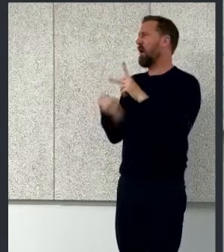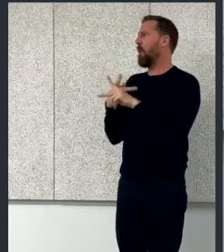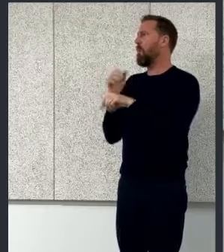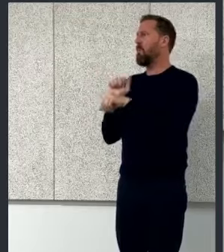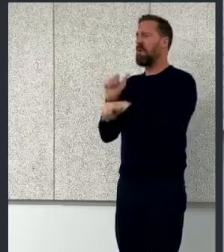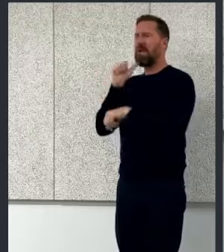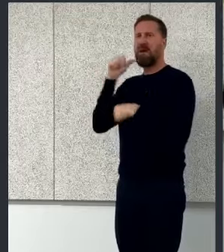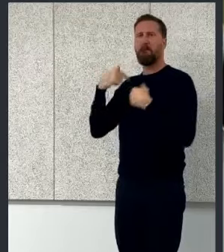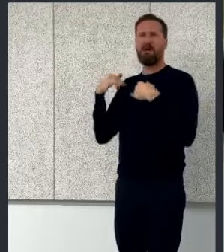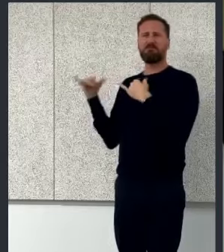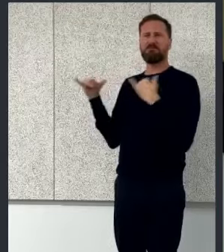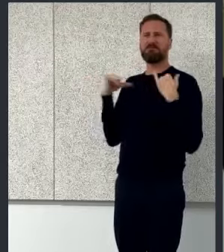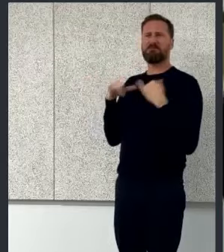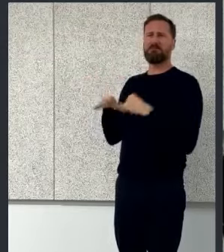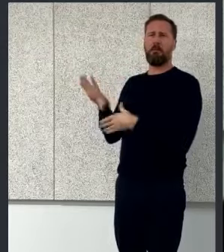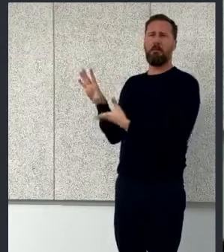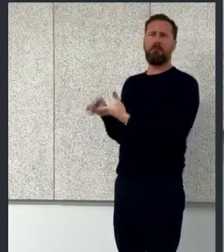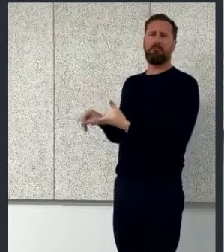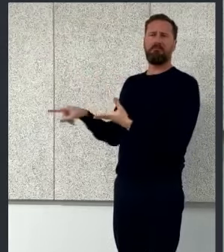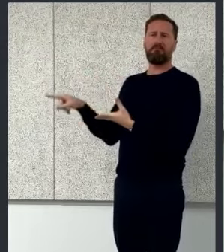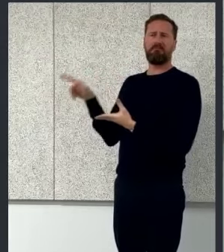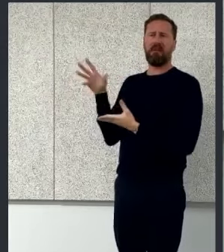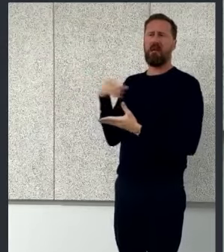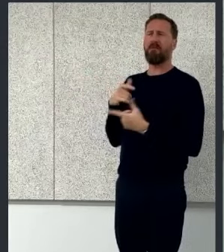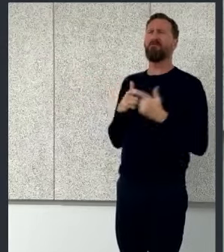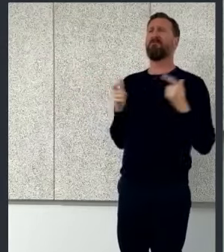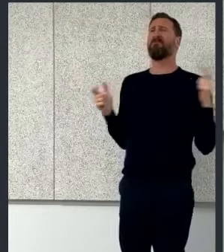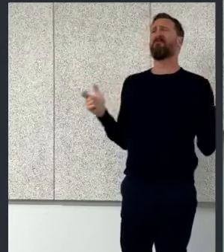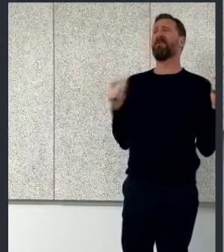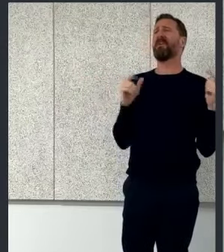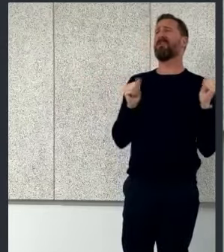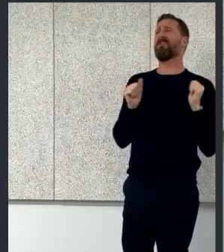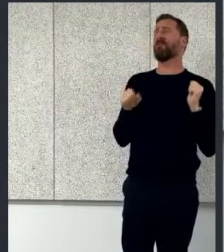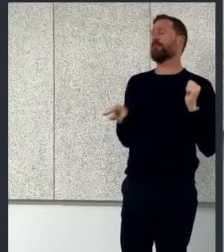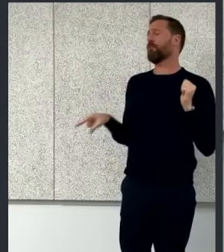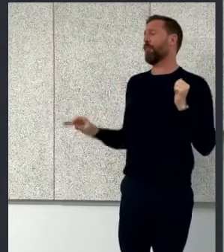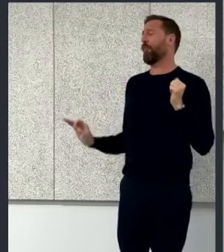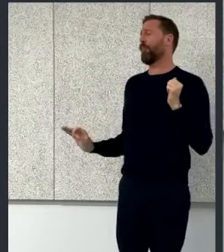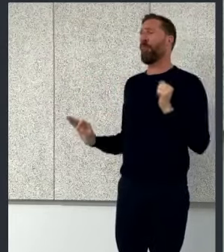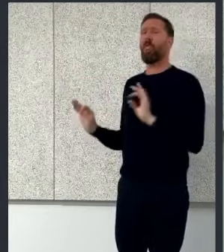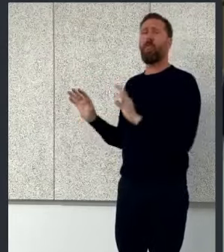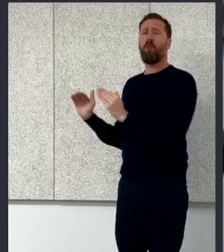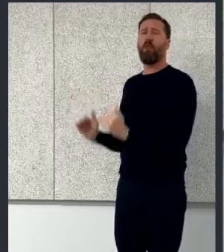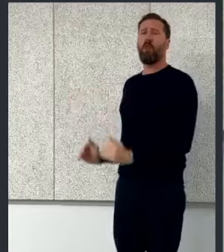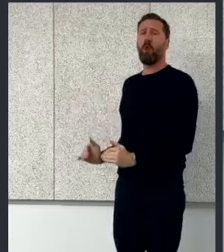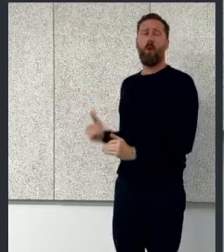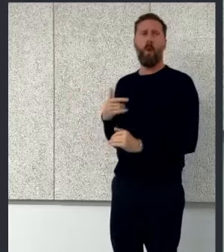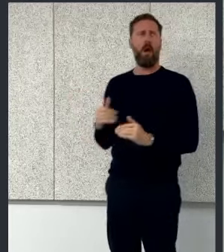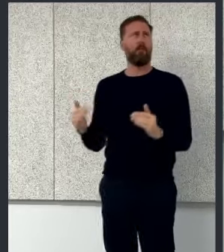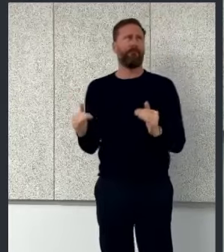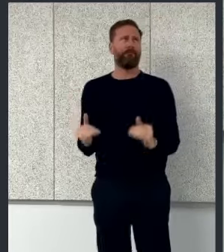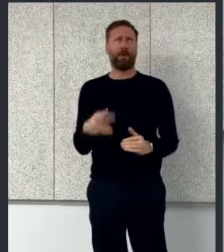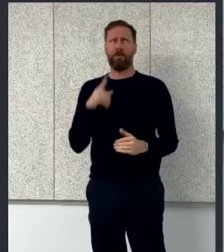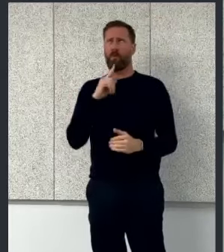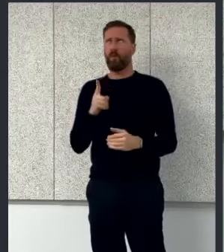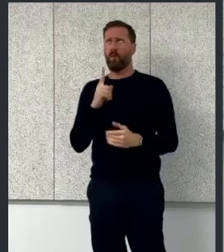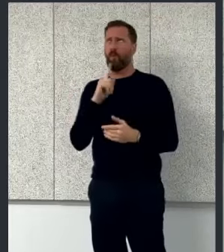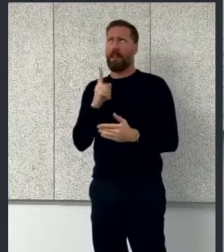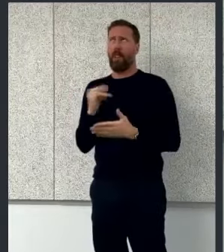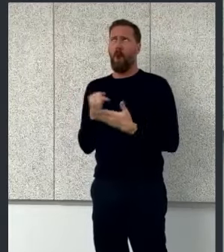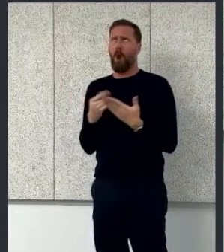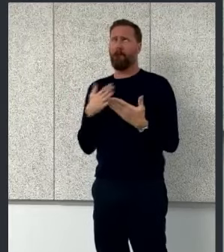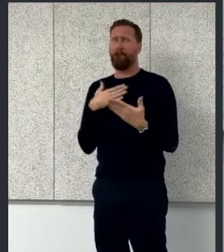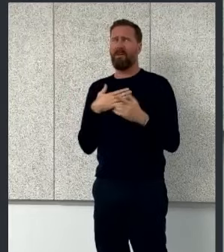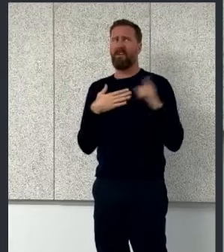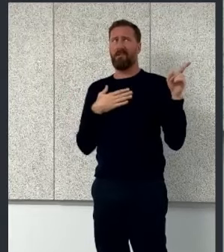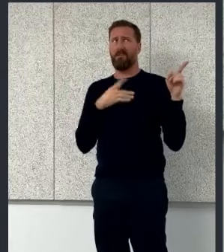work. And oh, I'm a big theater, so I wouldn't want to work with the little theater, or I'm a little theater, so I'm doing real art and the big theater is not doing real art. Like that has got to